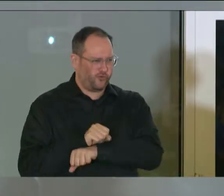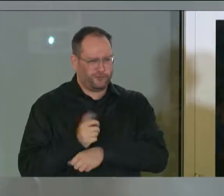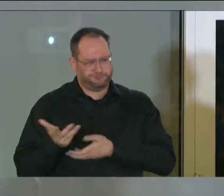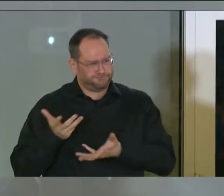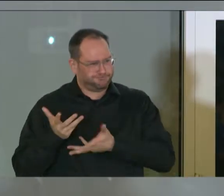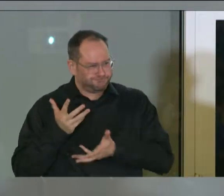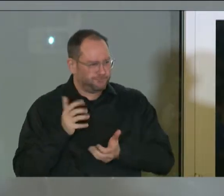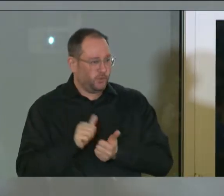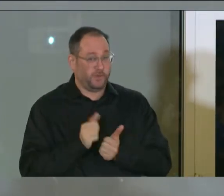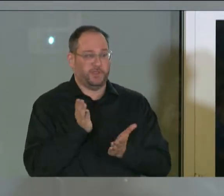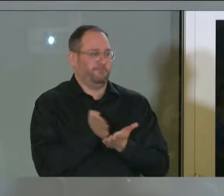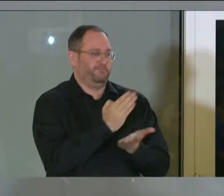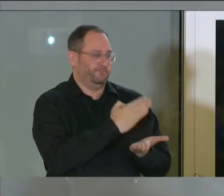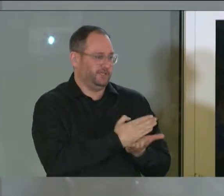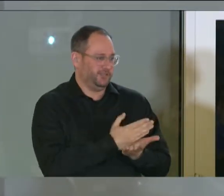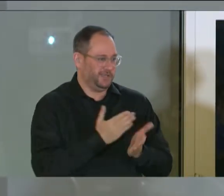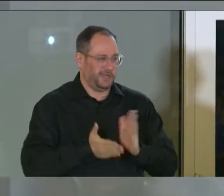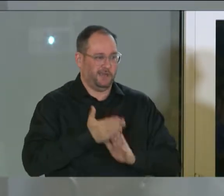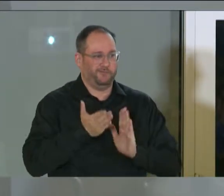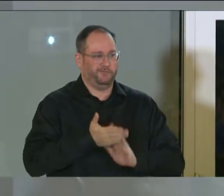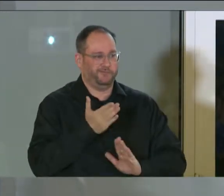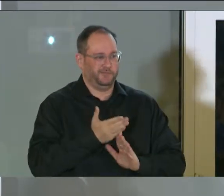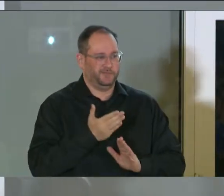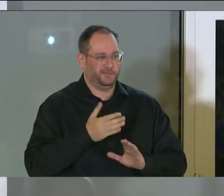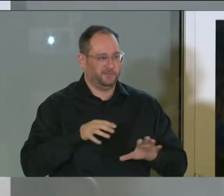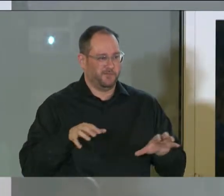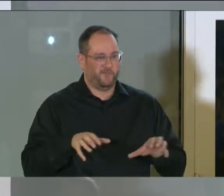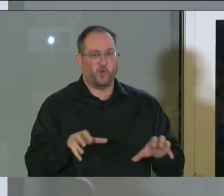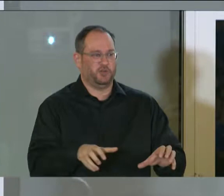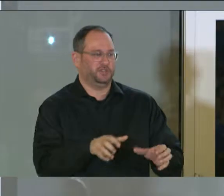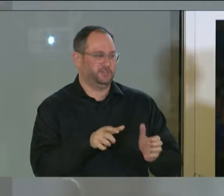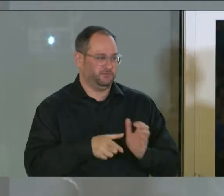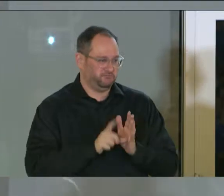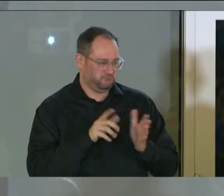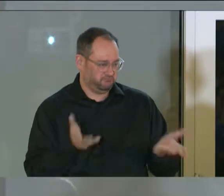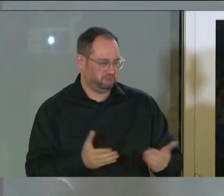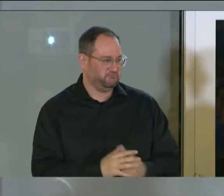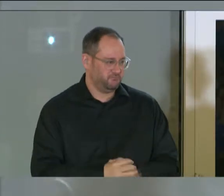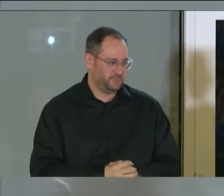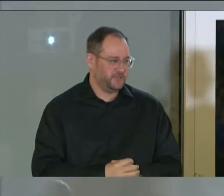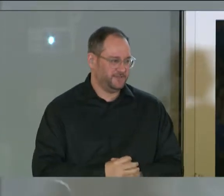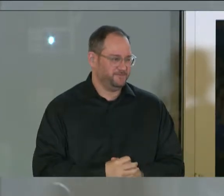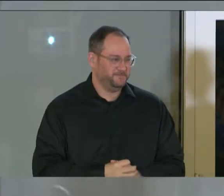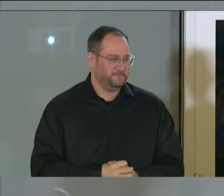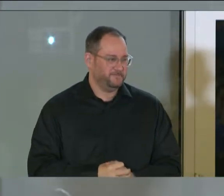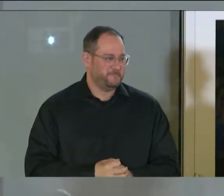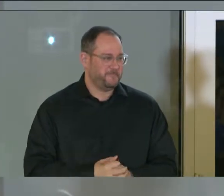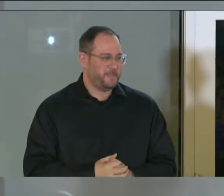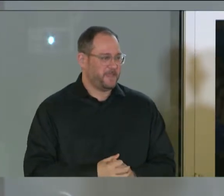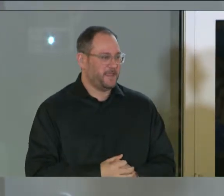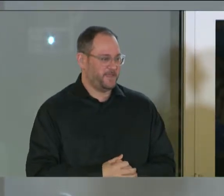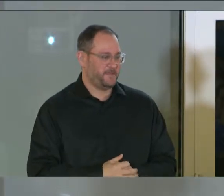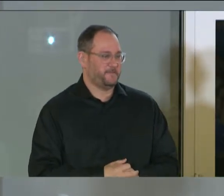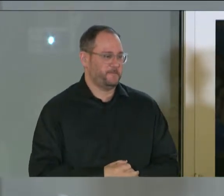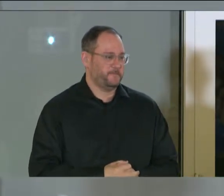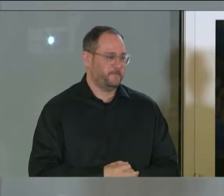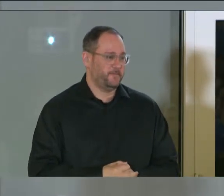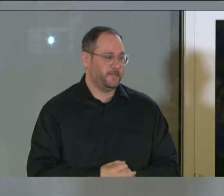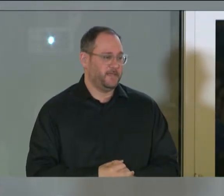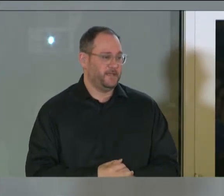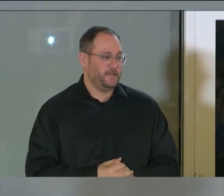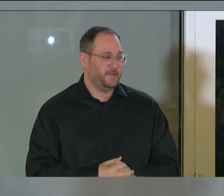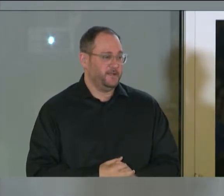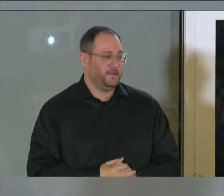Performance Management. I'm going to talk to you about a few things this evening. I'm going to talk to you a little bit about some of the key investments we made in